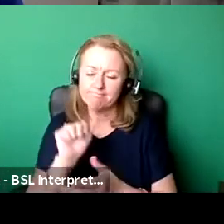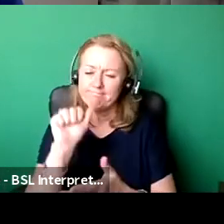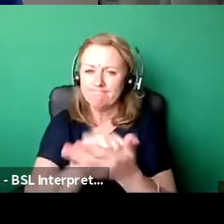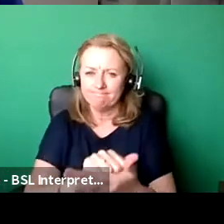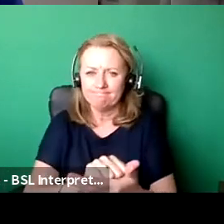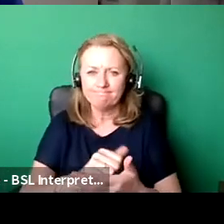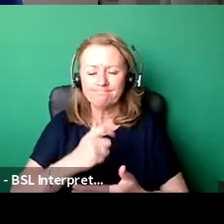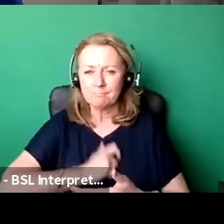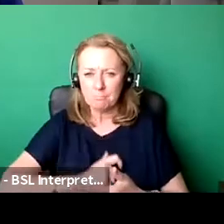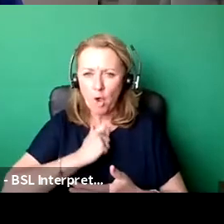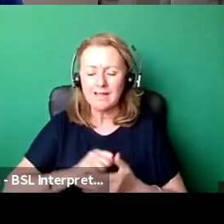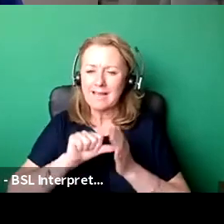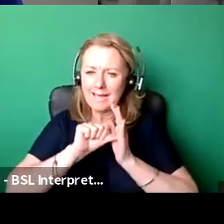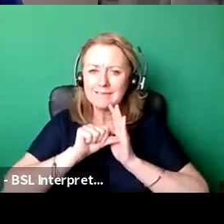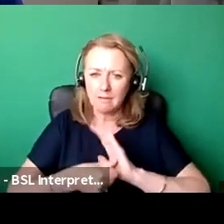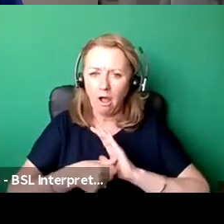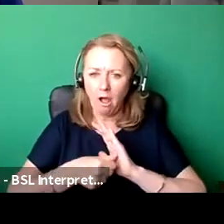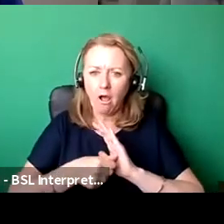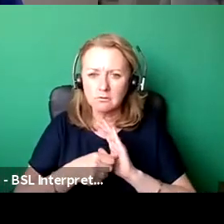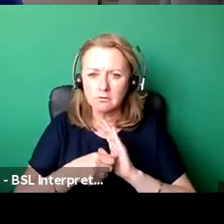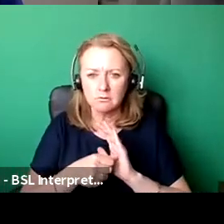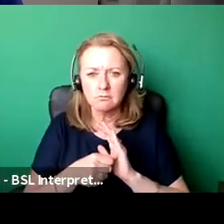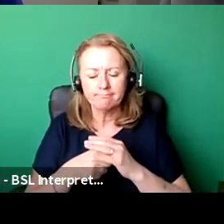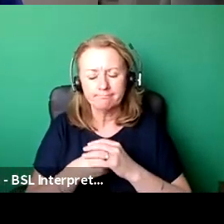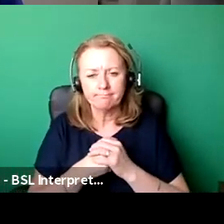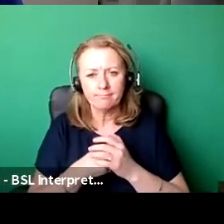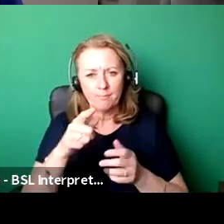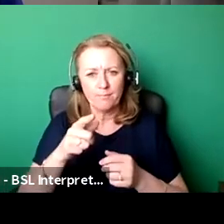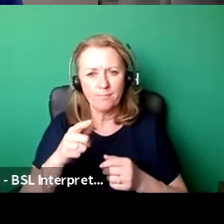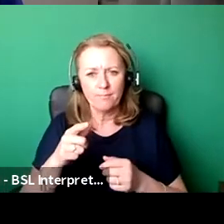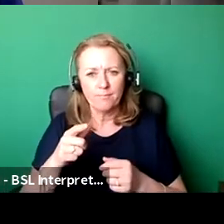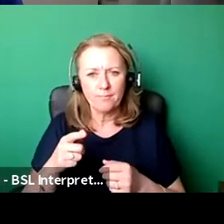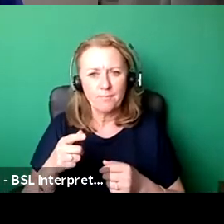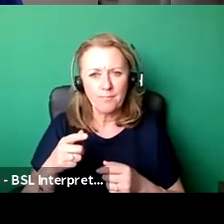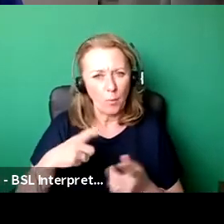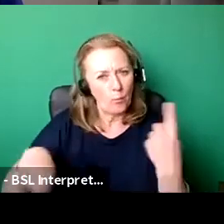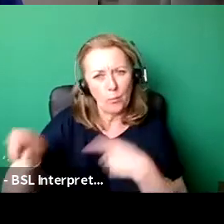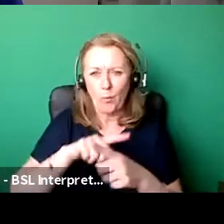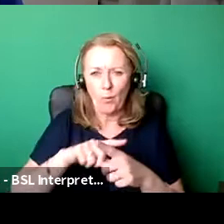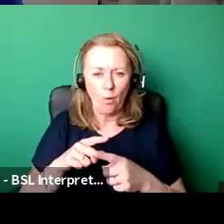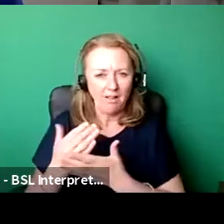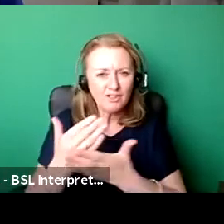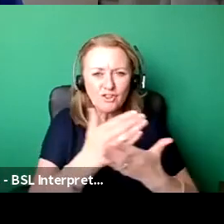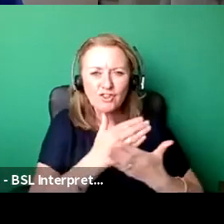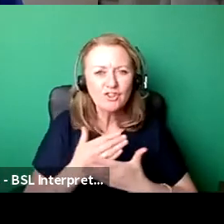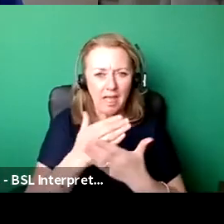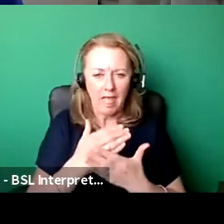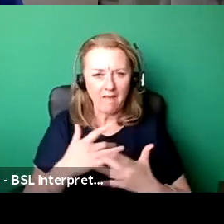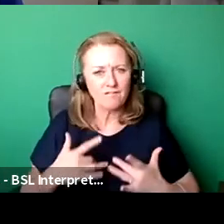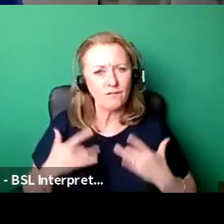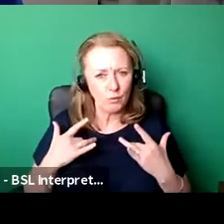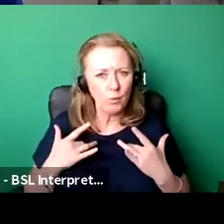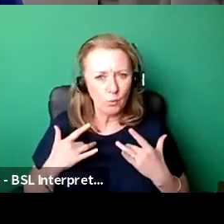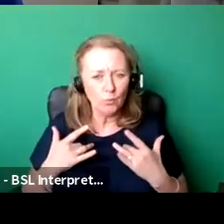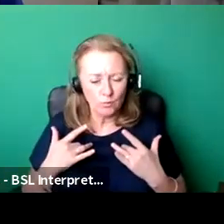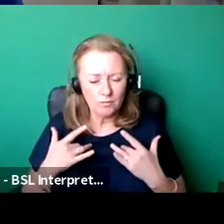hard, and I think ladies will share, pretty much we all share the same point of view when it comes to